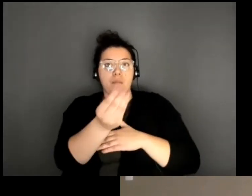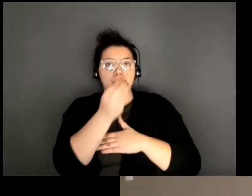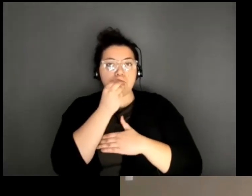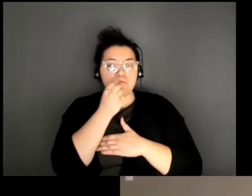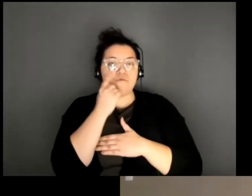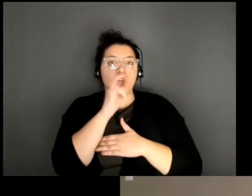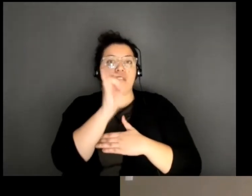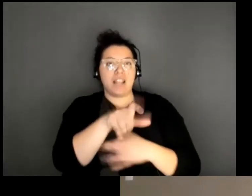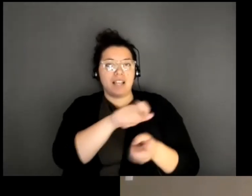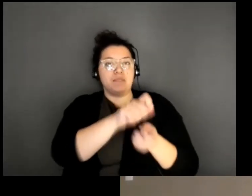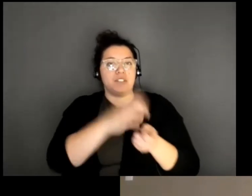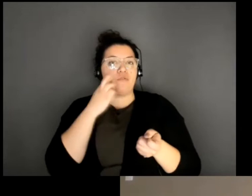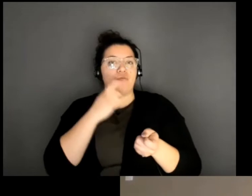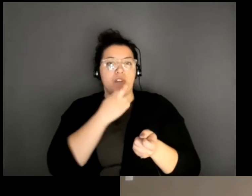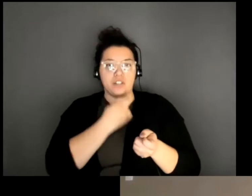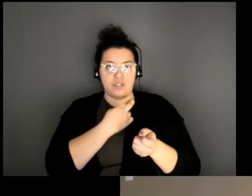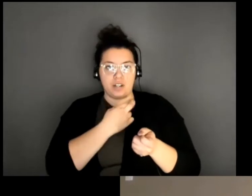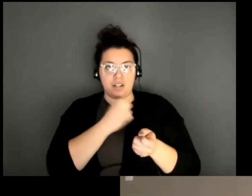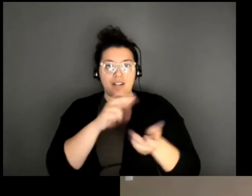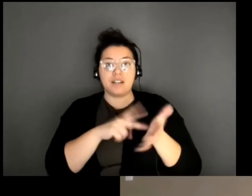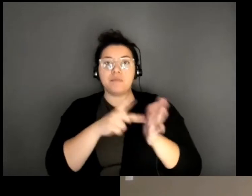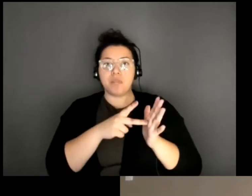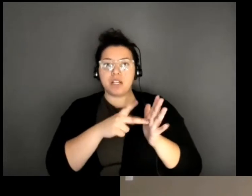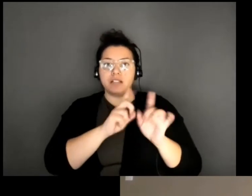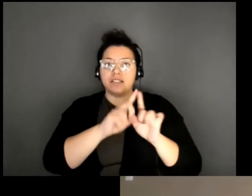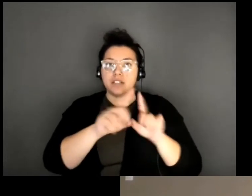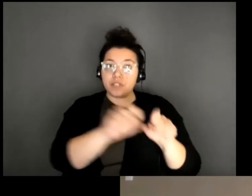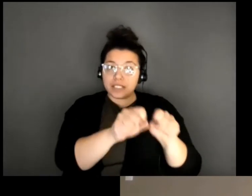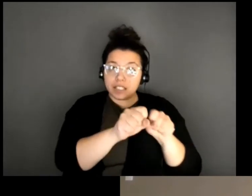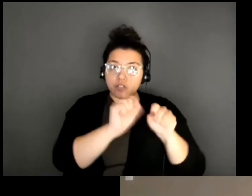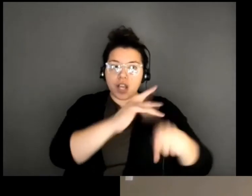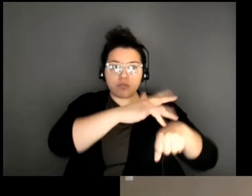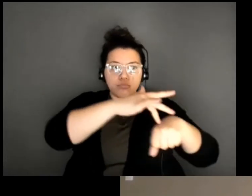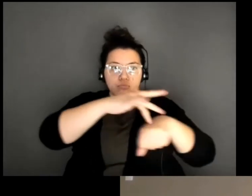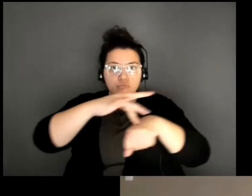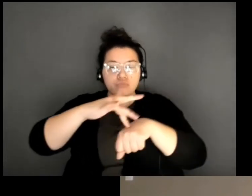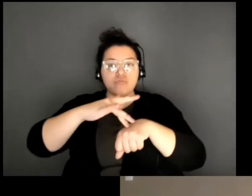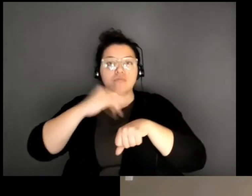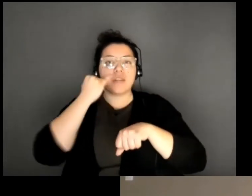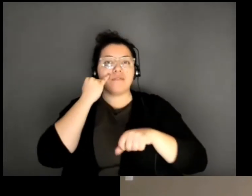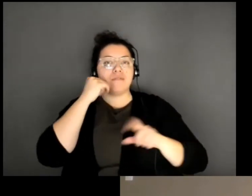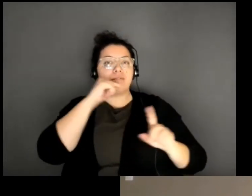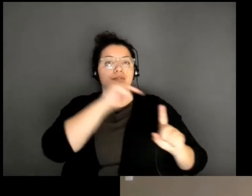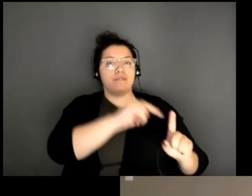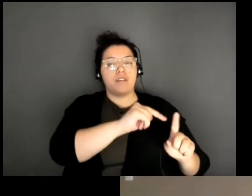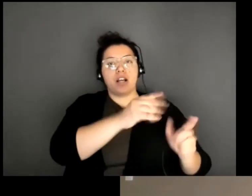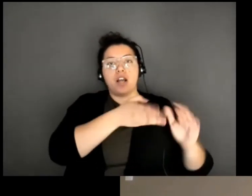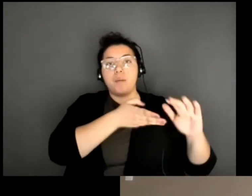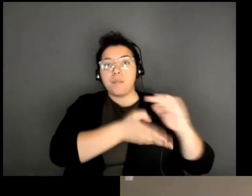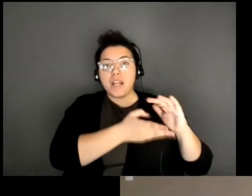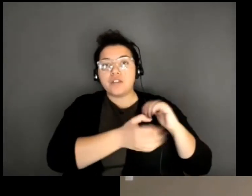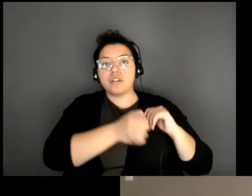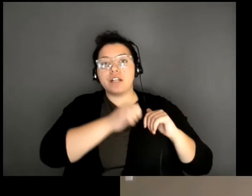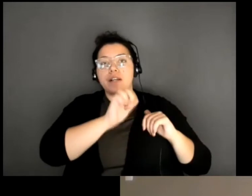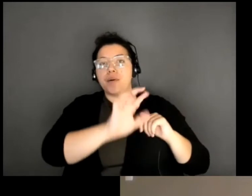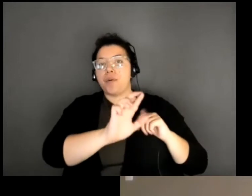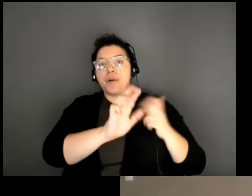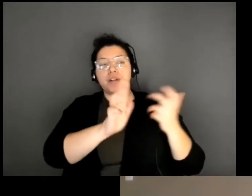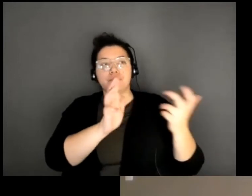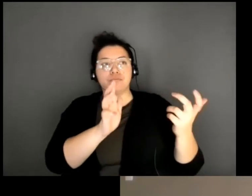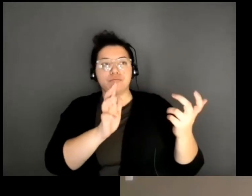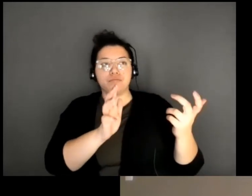restaurant. And you'll learn all of the different stations, whether you're looking at garde manger, whether you're working in the bakery, whether you're working